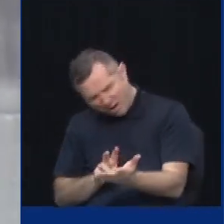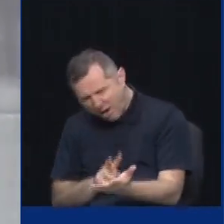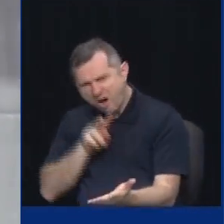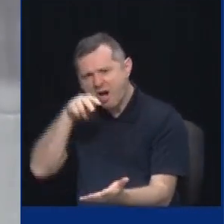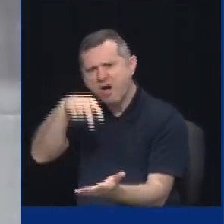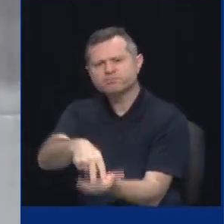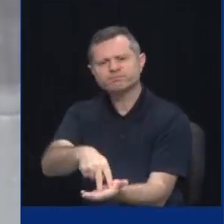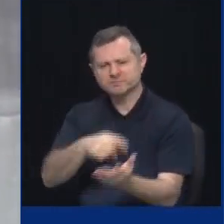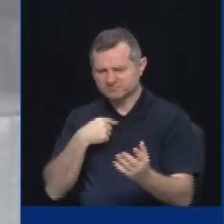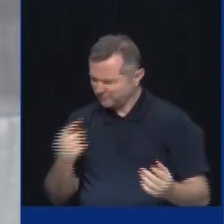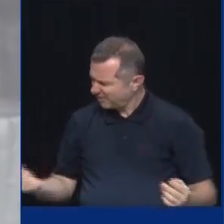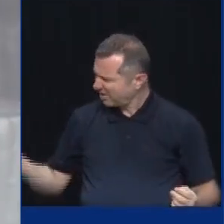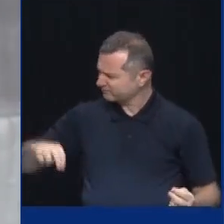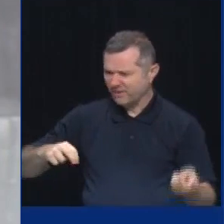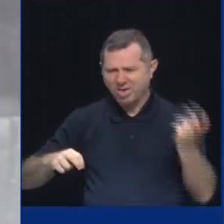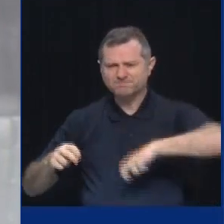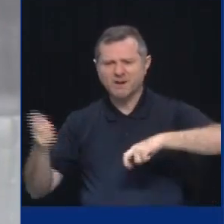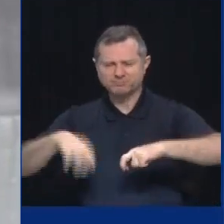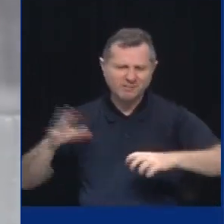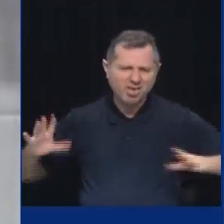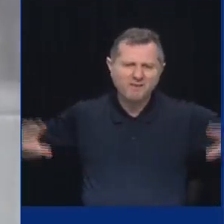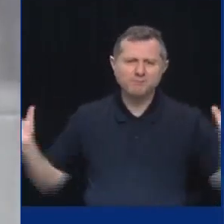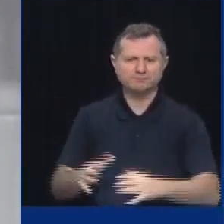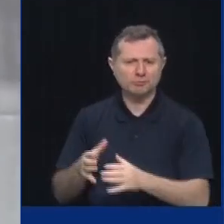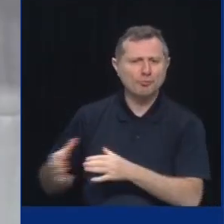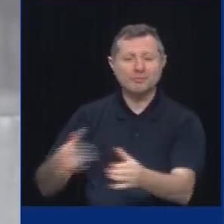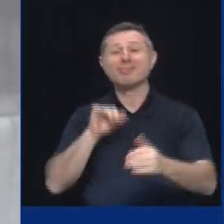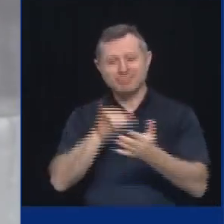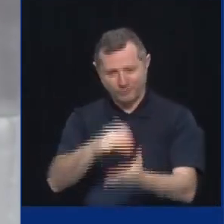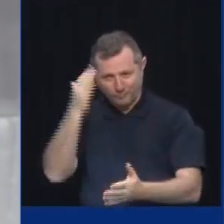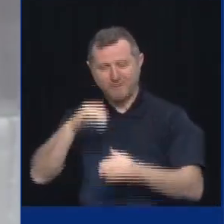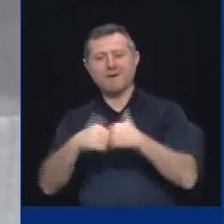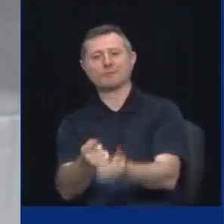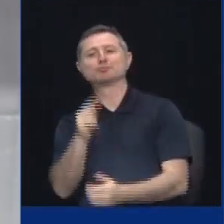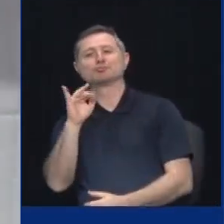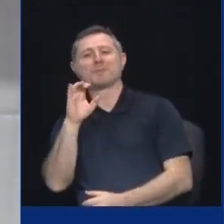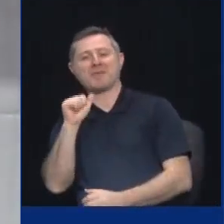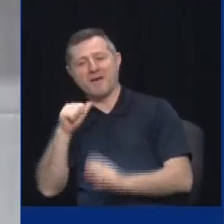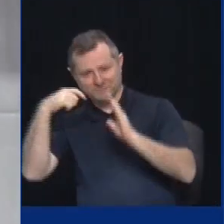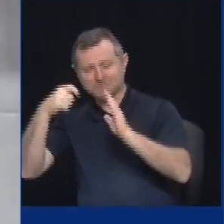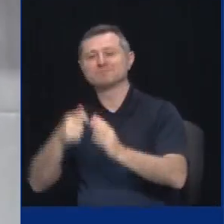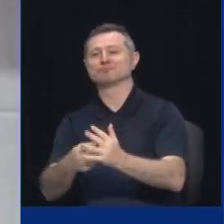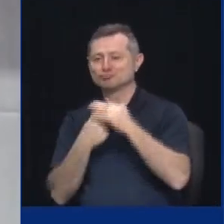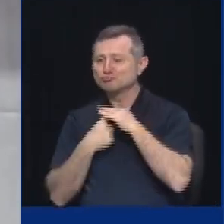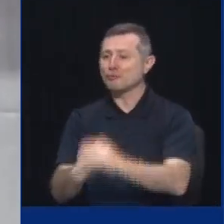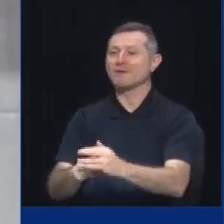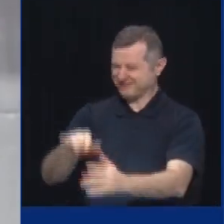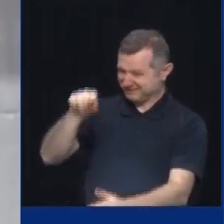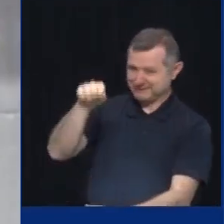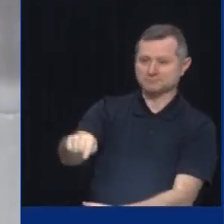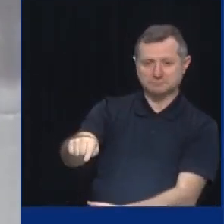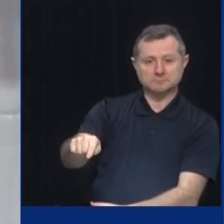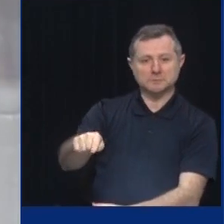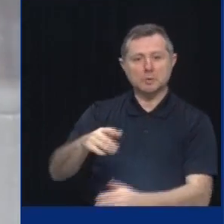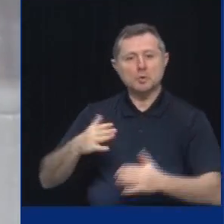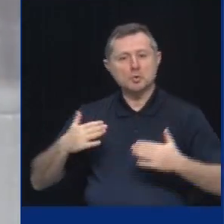That's what formed Tribeca. It was that catalyst, that galvanizing of human